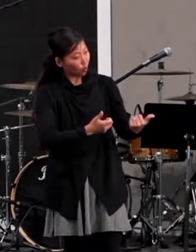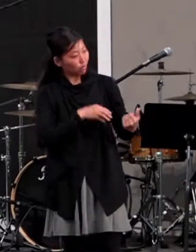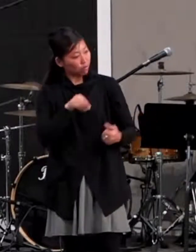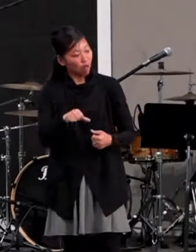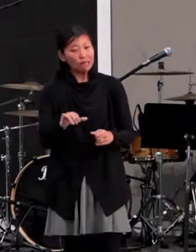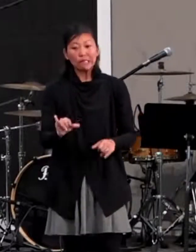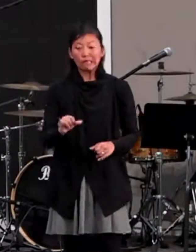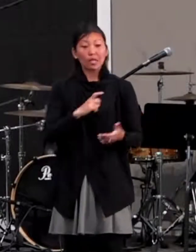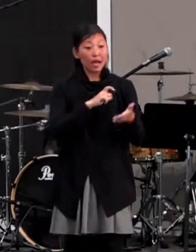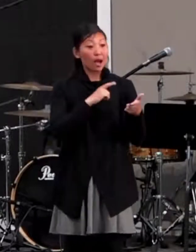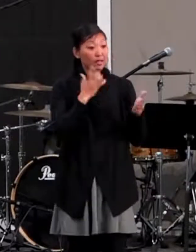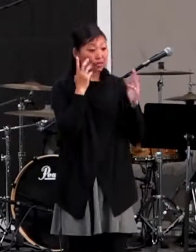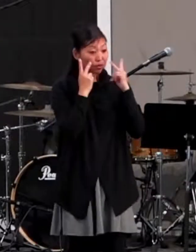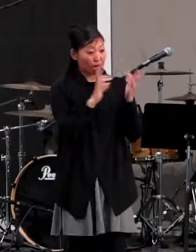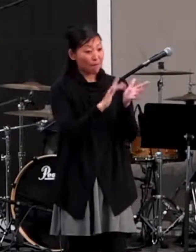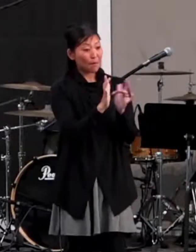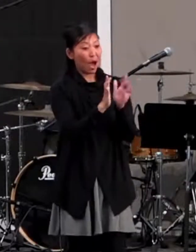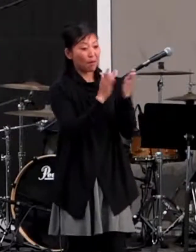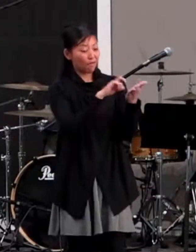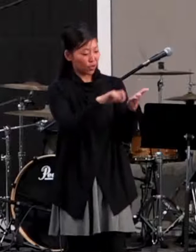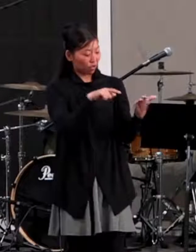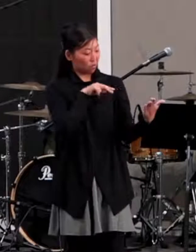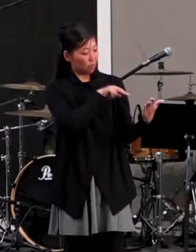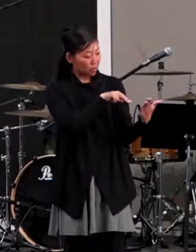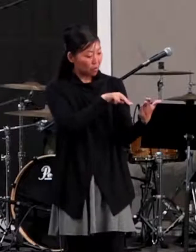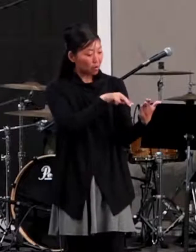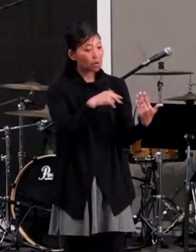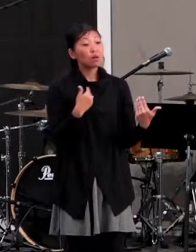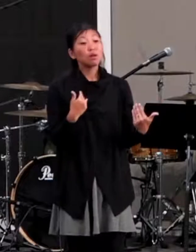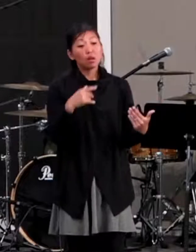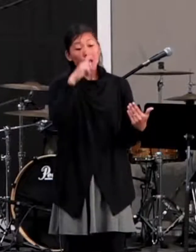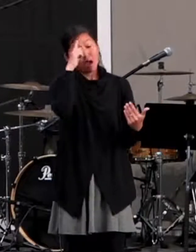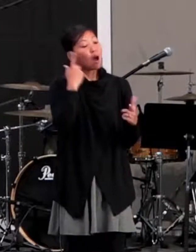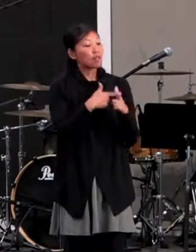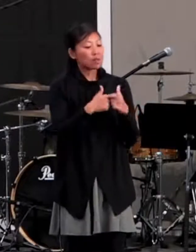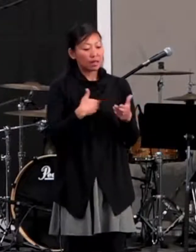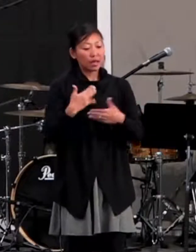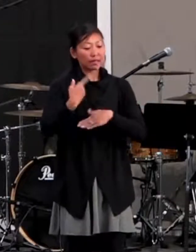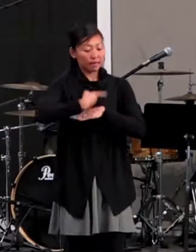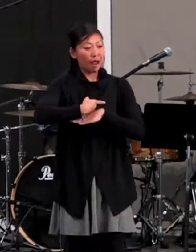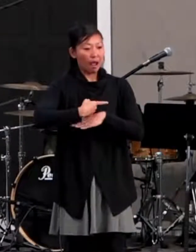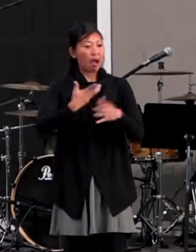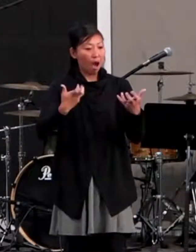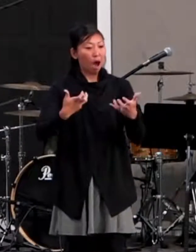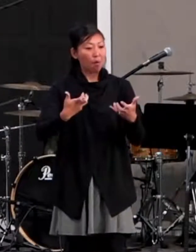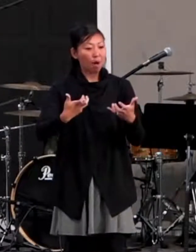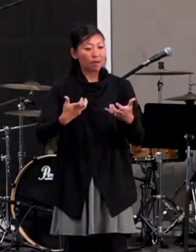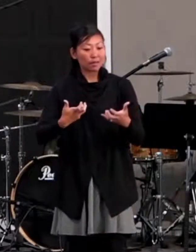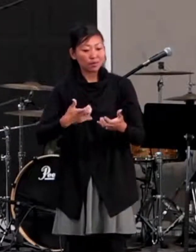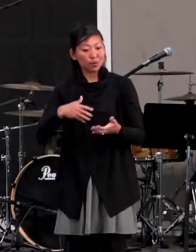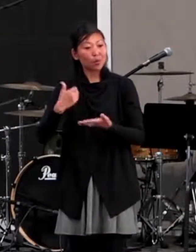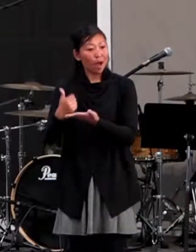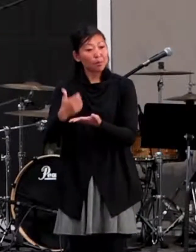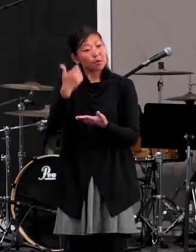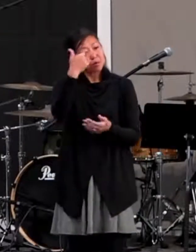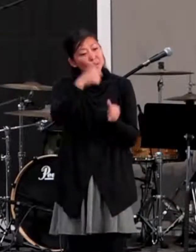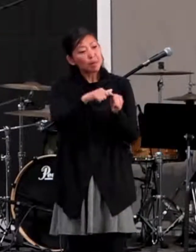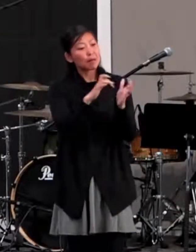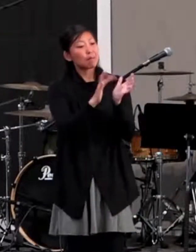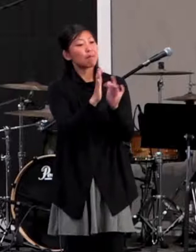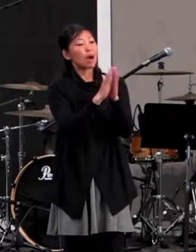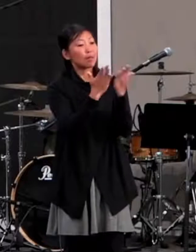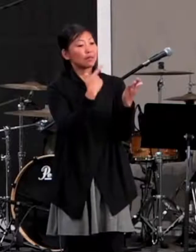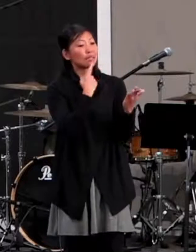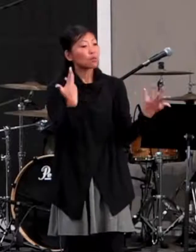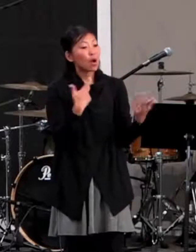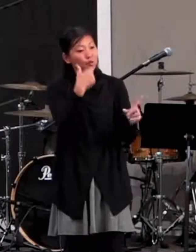to me, and it made me start a sponsorship the very next day. Only, they asked us to remember the poor, the very thing I was eager to do, Galatians 2:10.